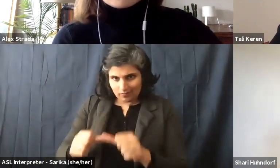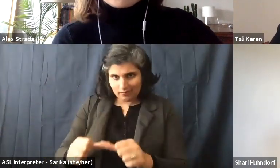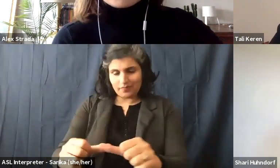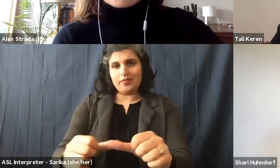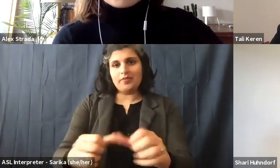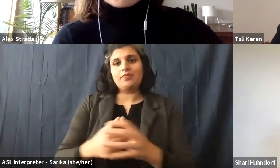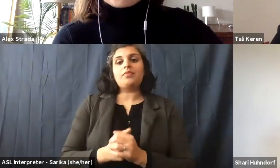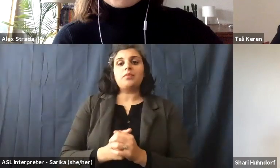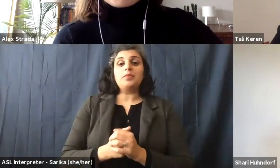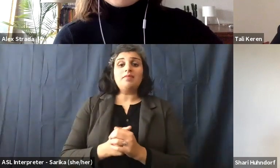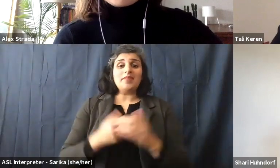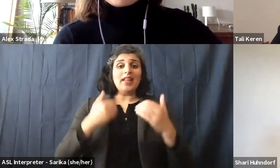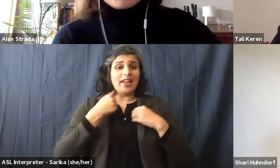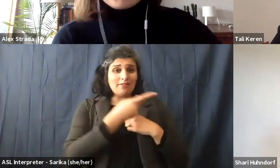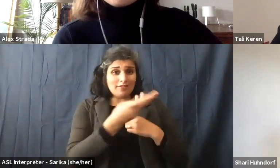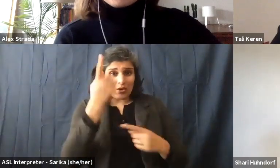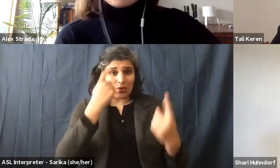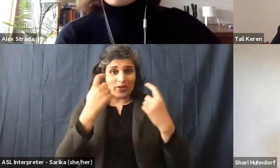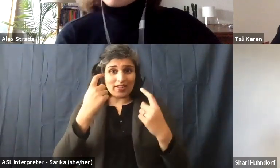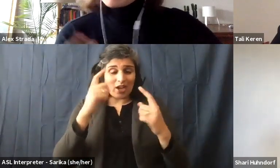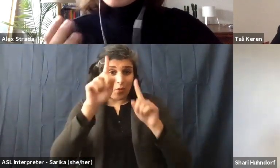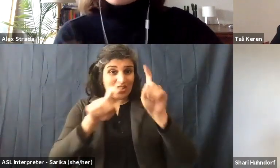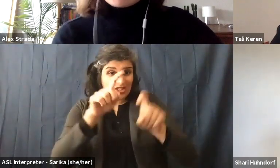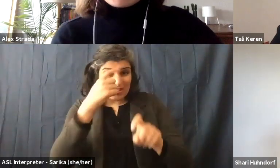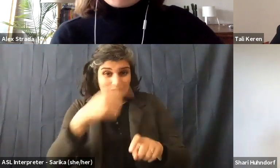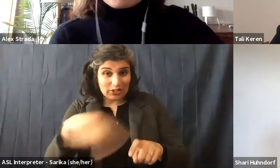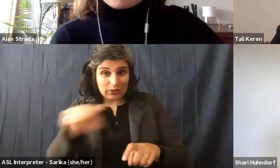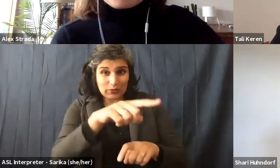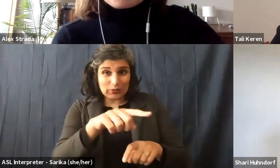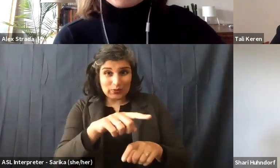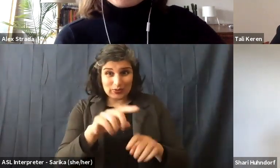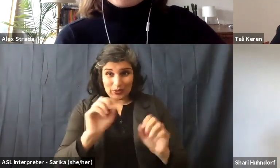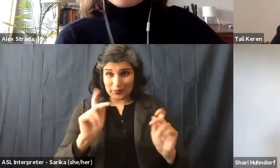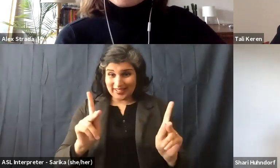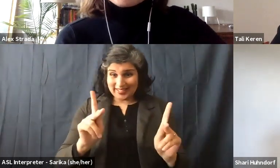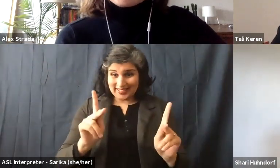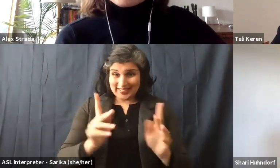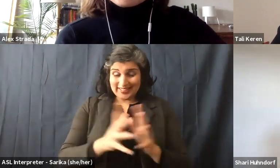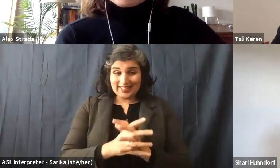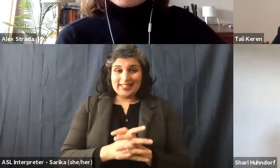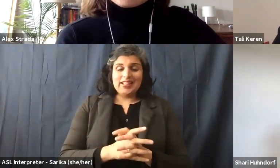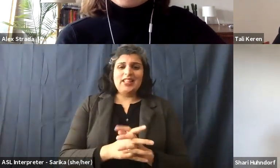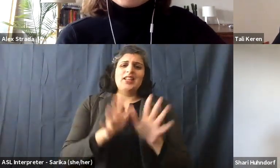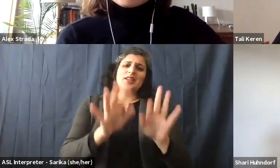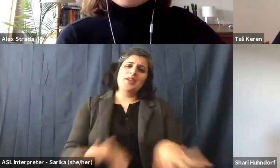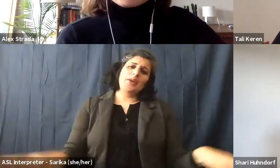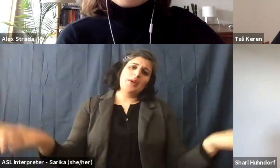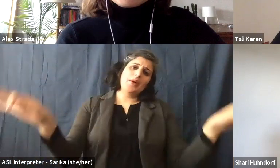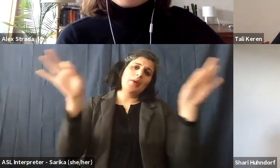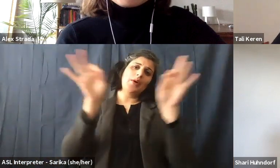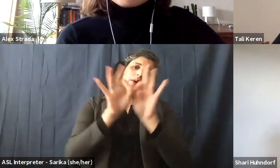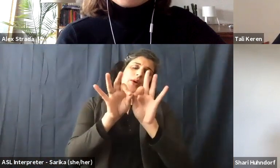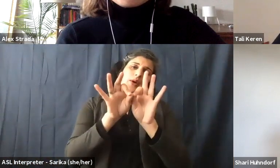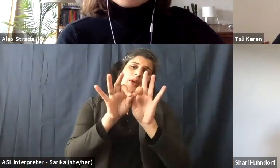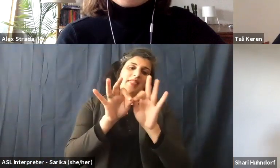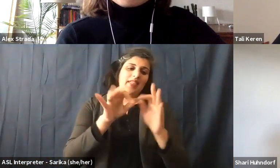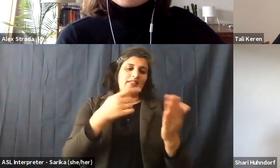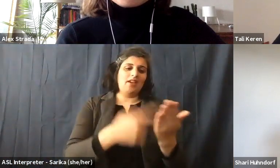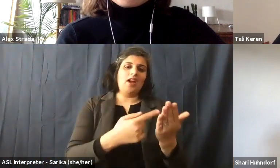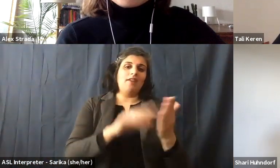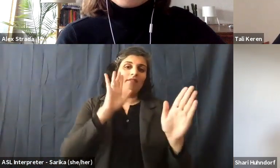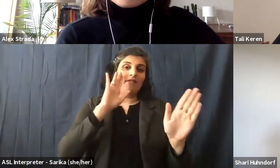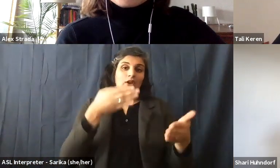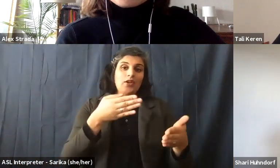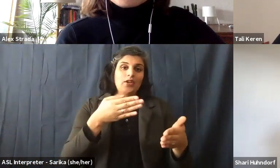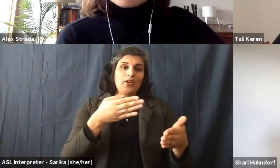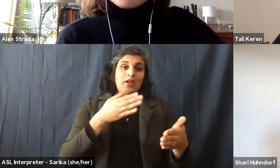I have a couple of questions for you, if I may. Is that all right? Okay. I mean it was really important to me that the conversation focused not just